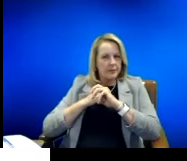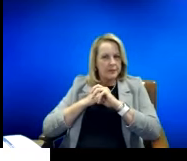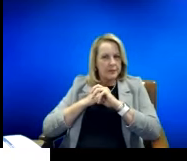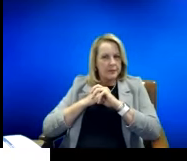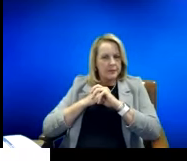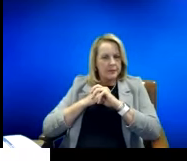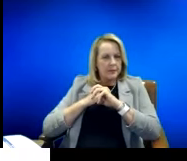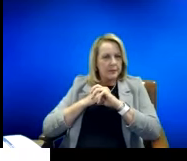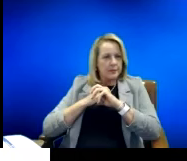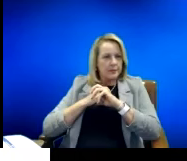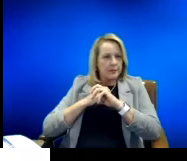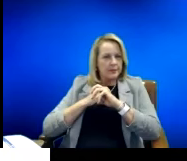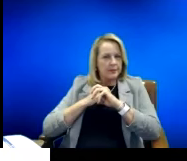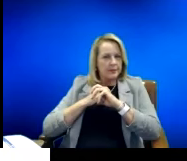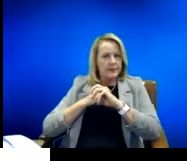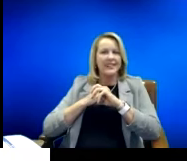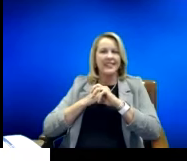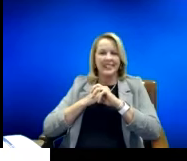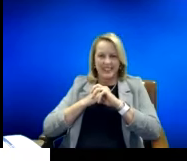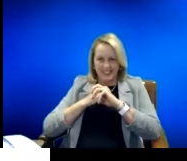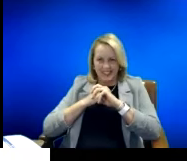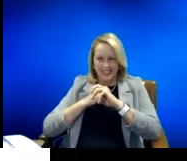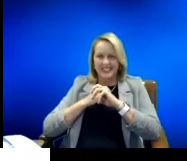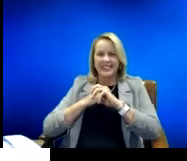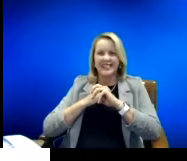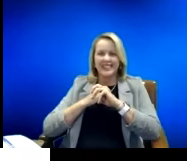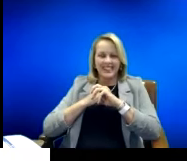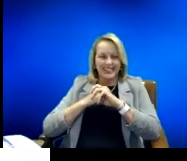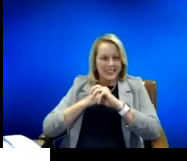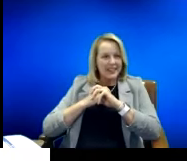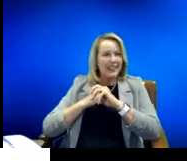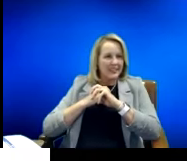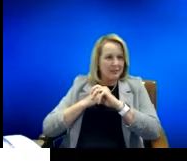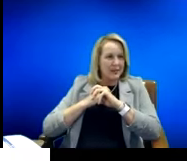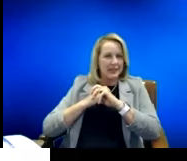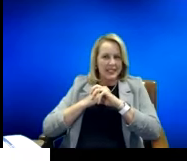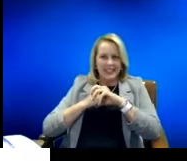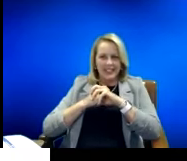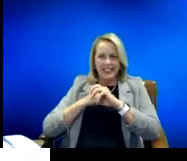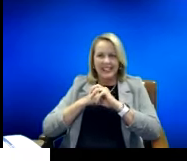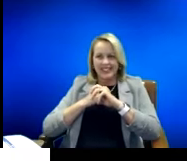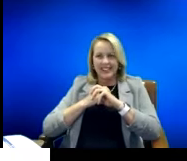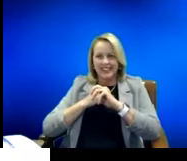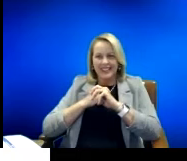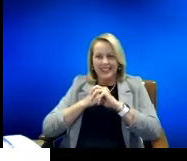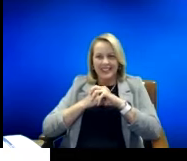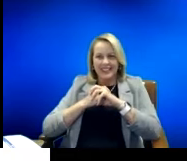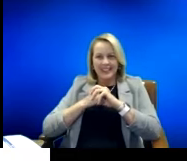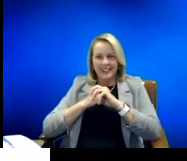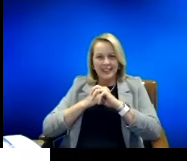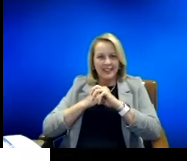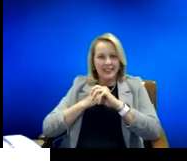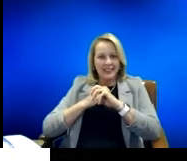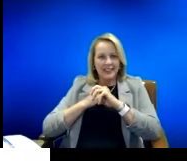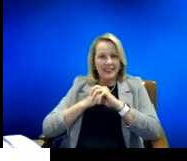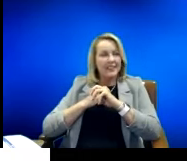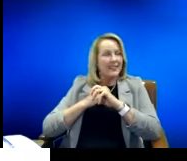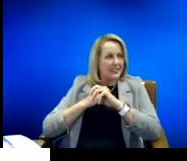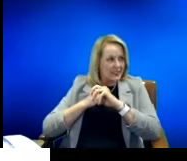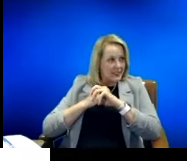us Haley Greer's presentation. So I have the link and I've sent it to everybody. So if you want to compare the